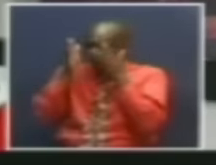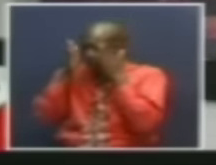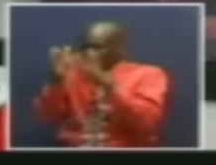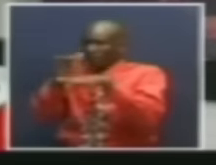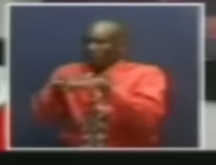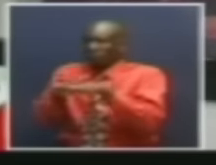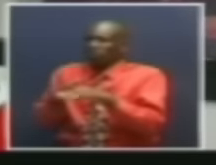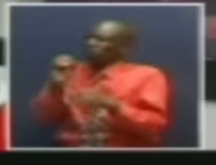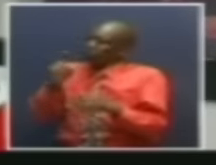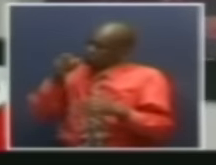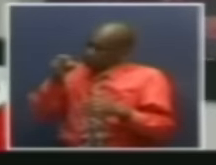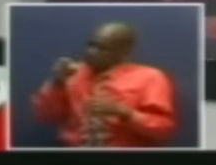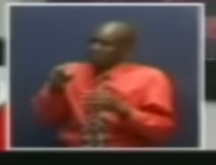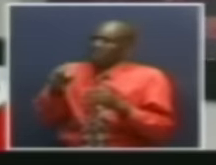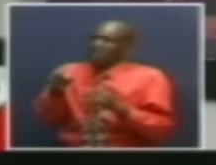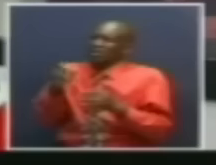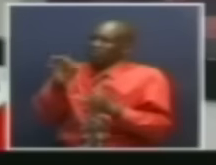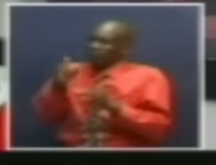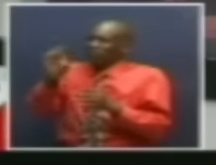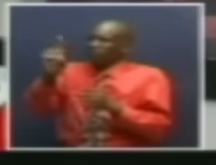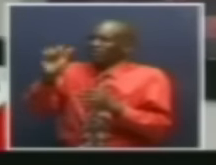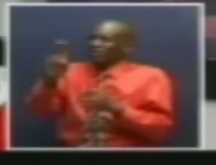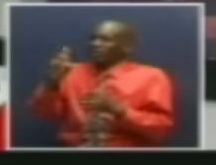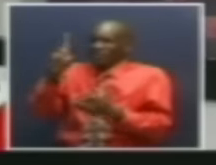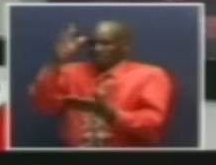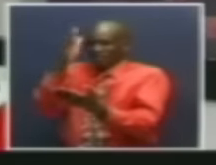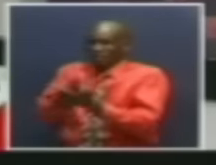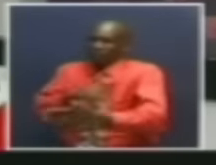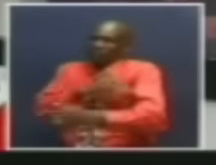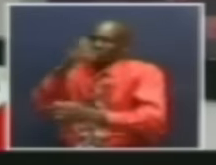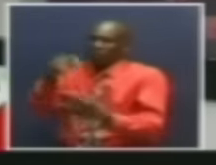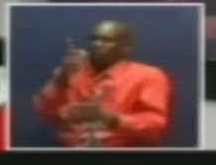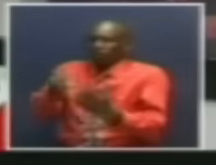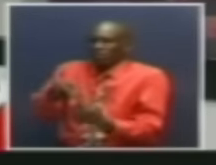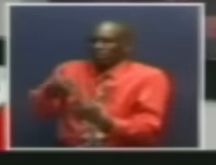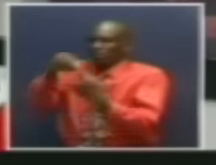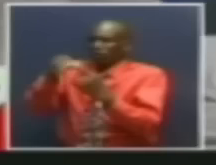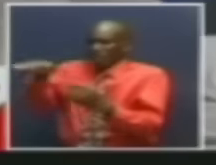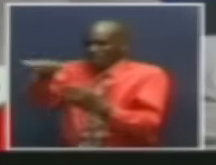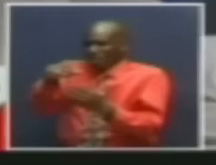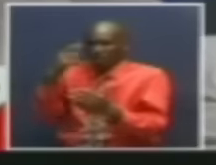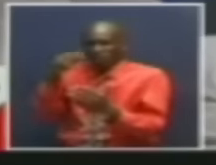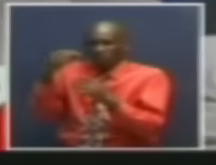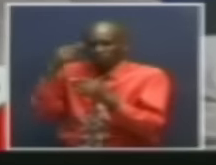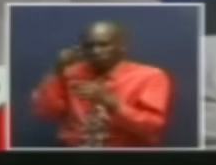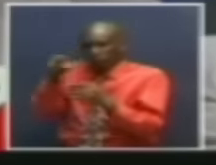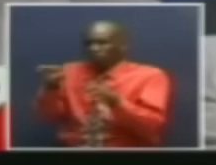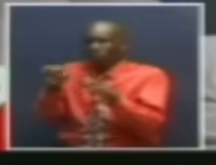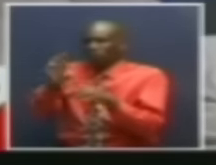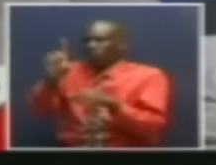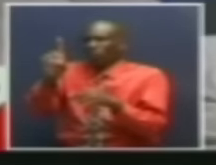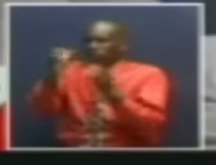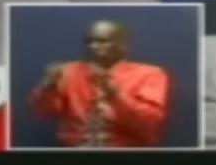on, should he be confirmed as the Chief Justice, what are the priority areas in your view for David Maraga? The priority areas,